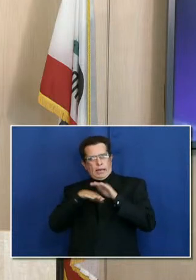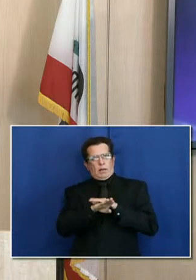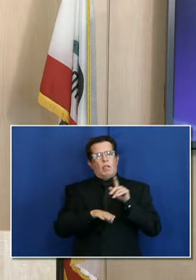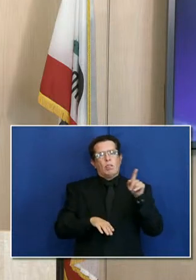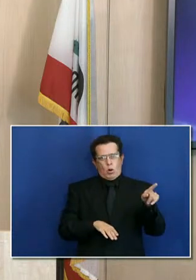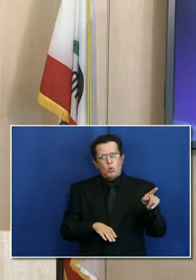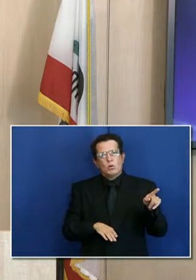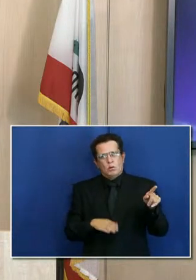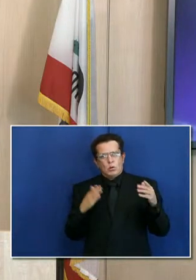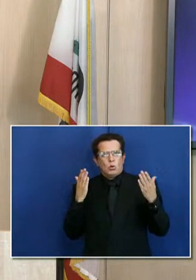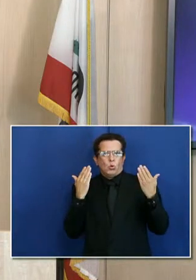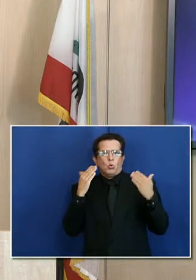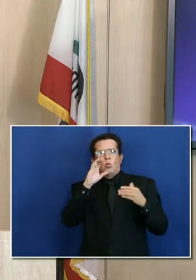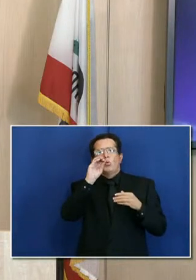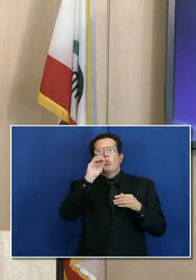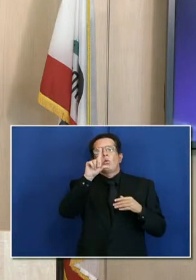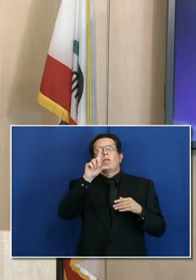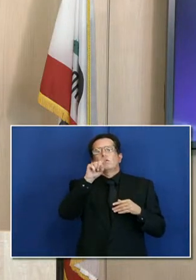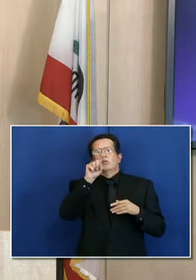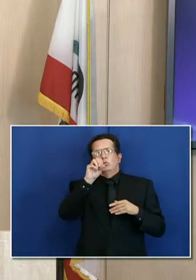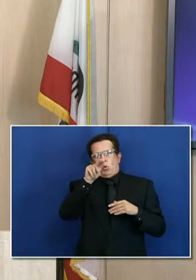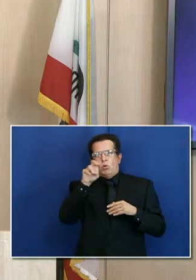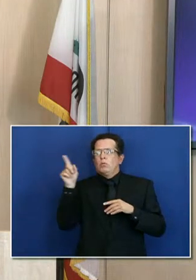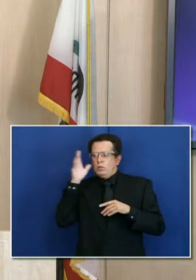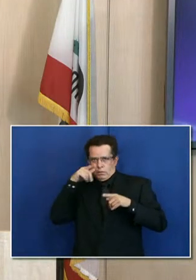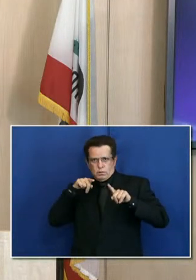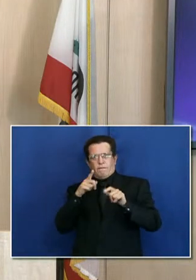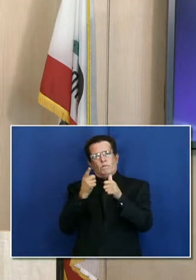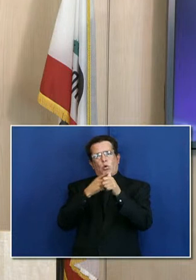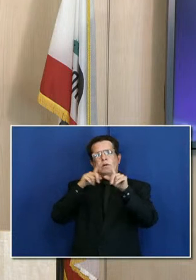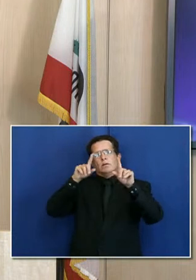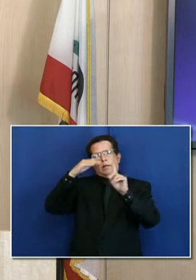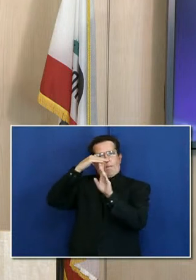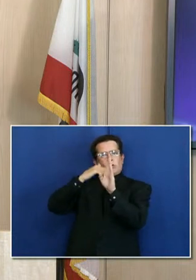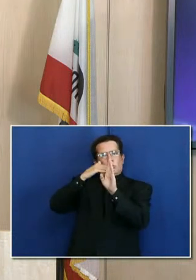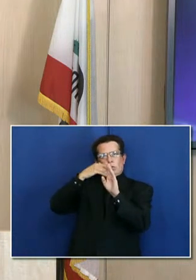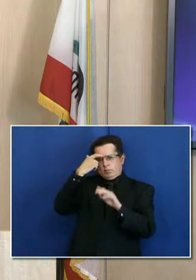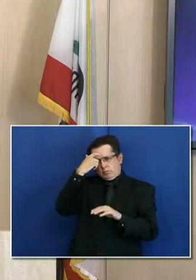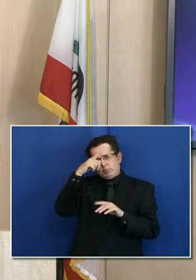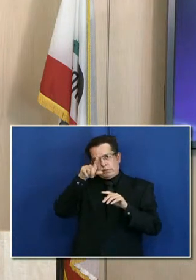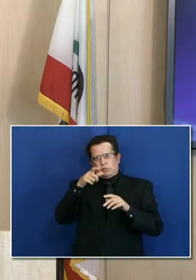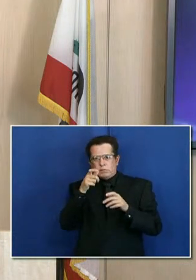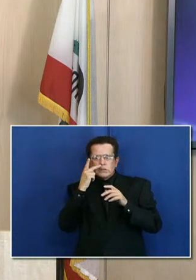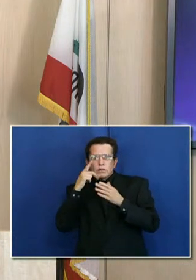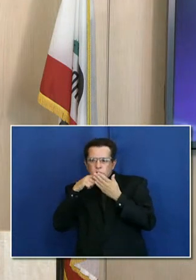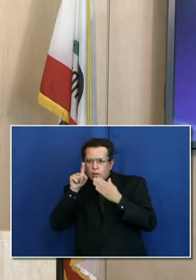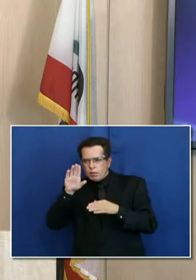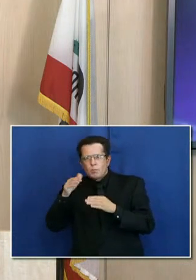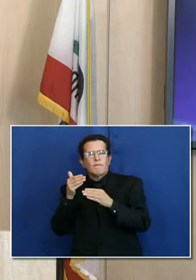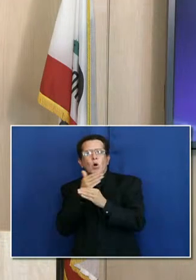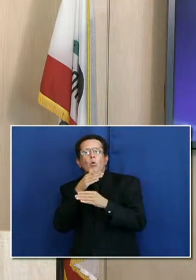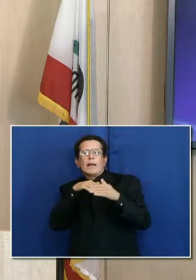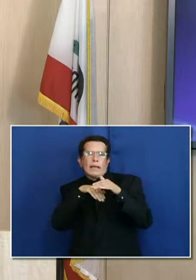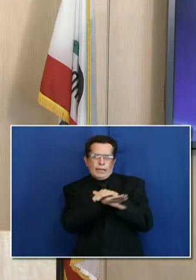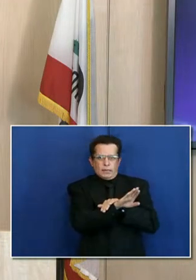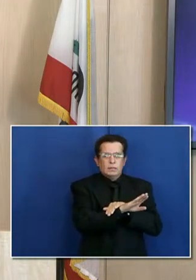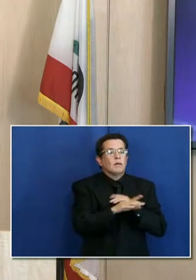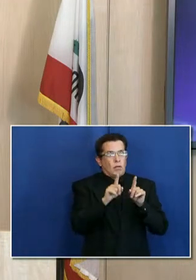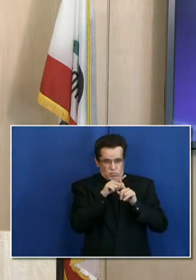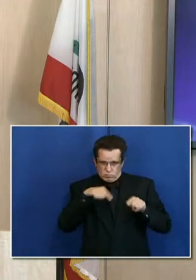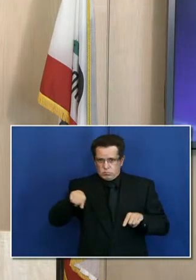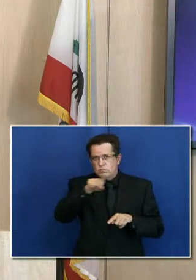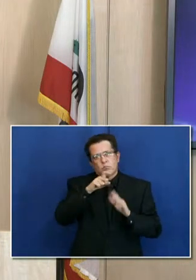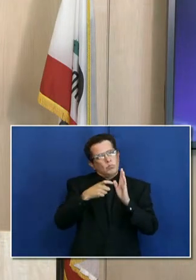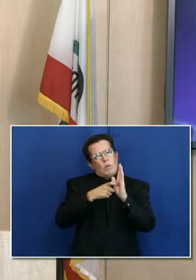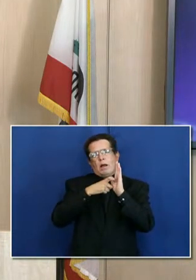a county cool zone will have their temperatures taken. All visitors and staff must also wear facial coverings and